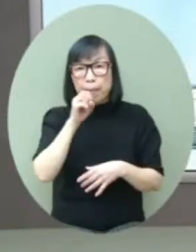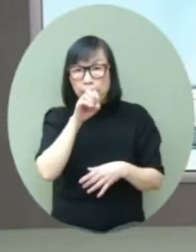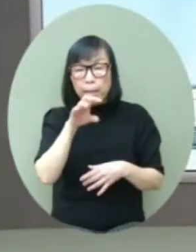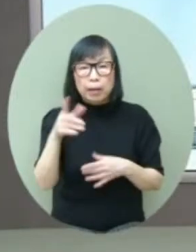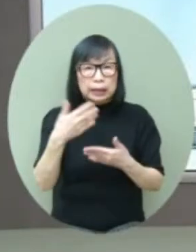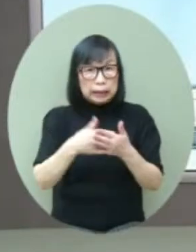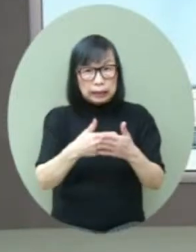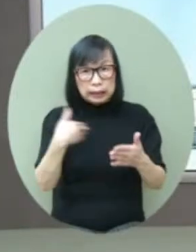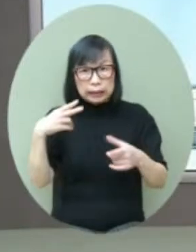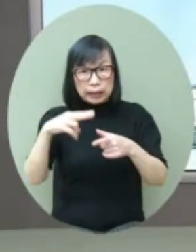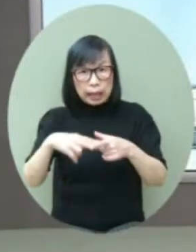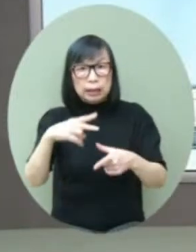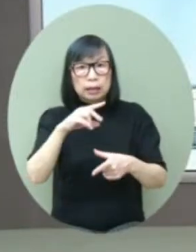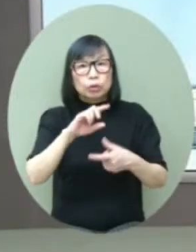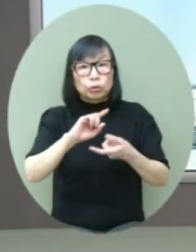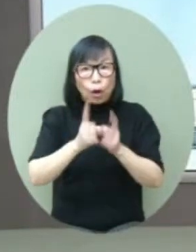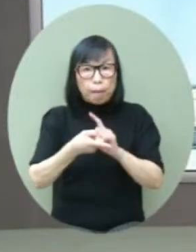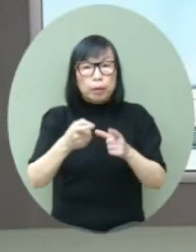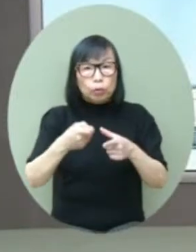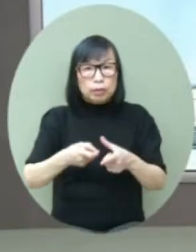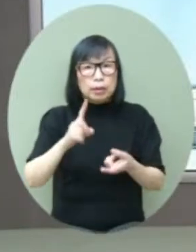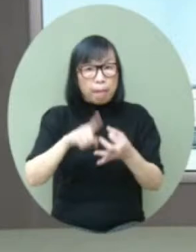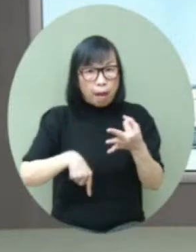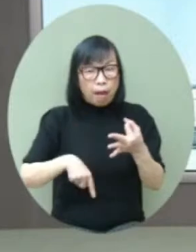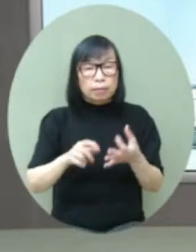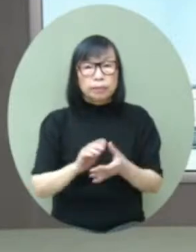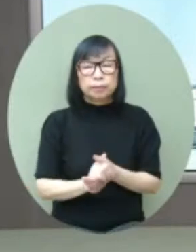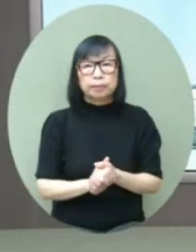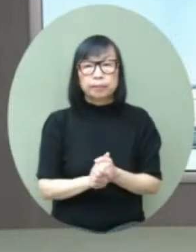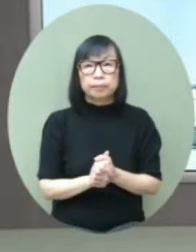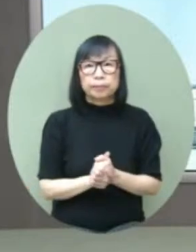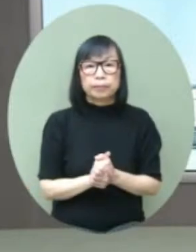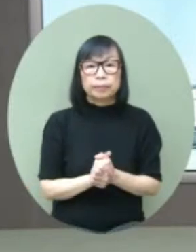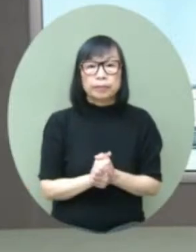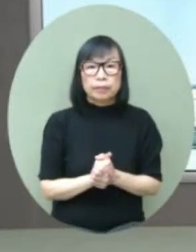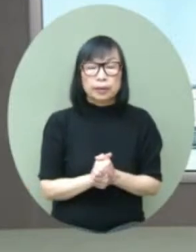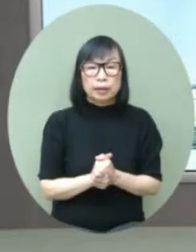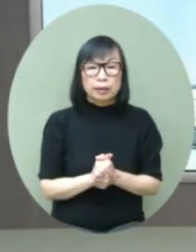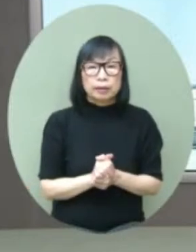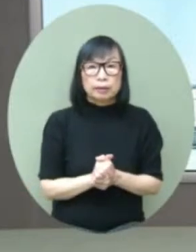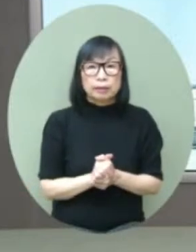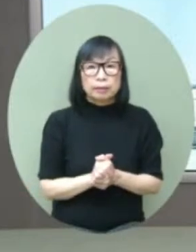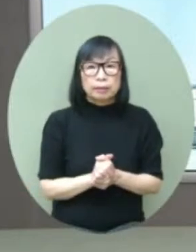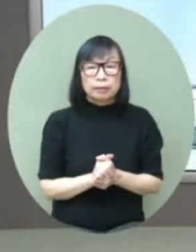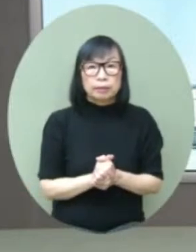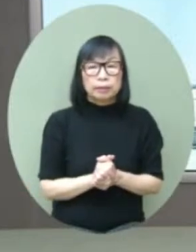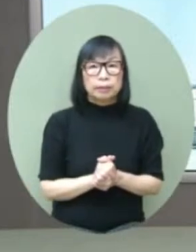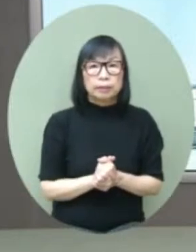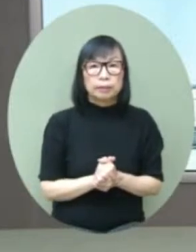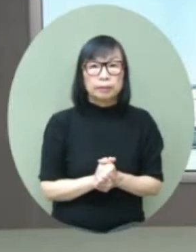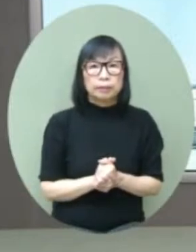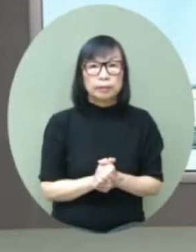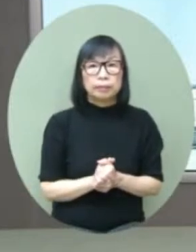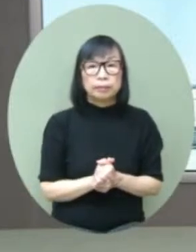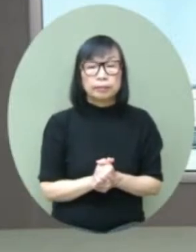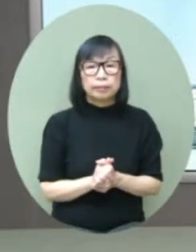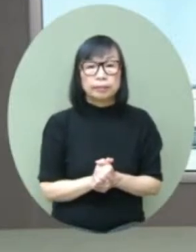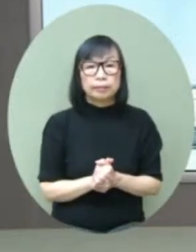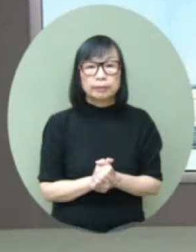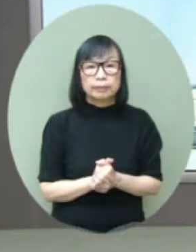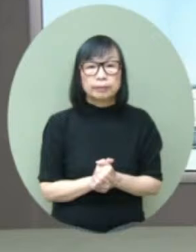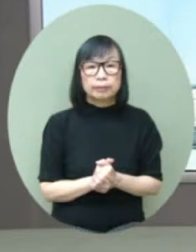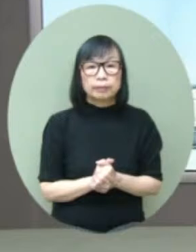we'll give you a microphone before you ask a question. Also, please tell us the organization you represent. Second last line,